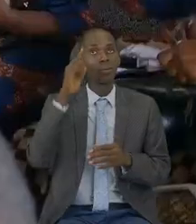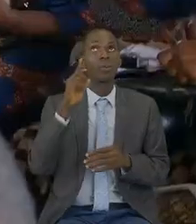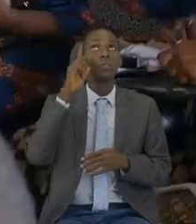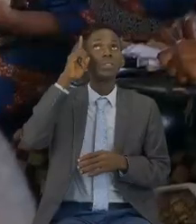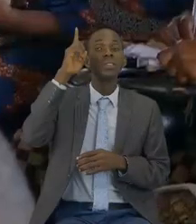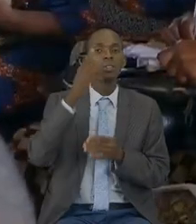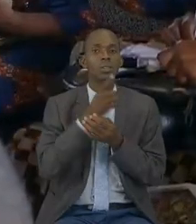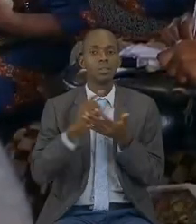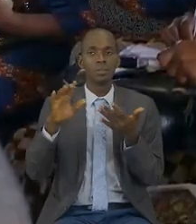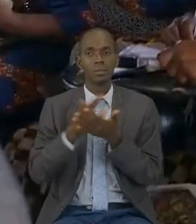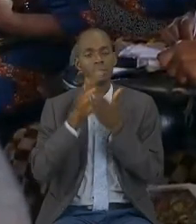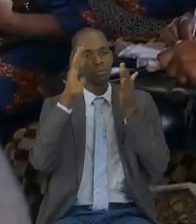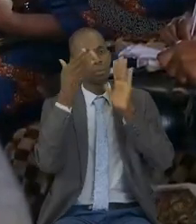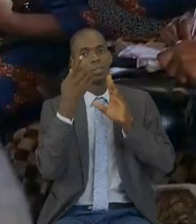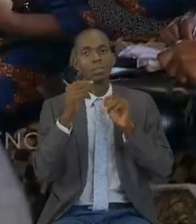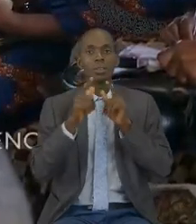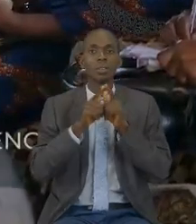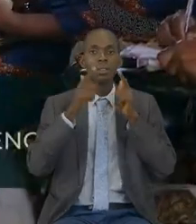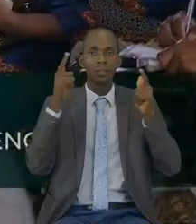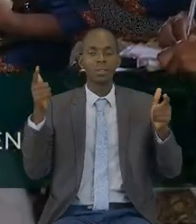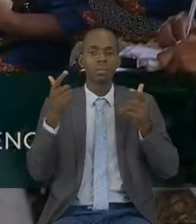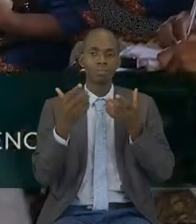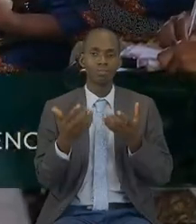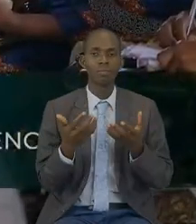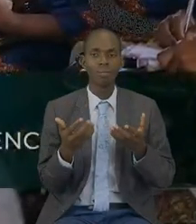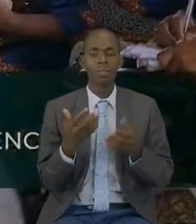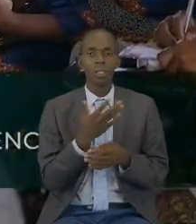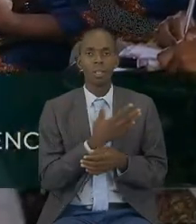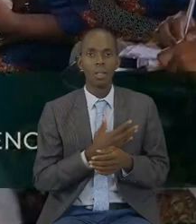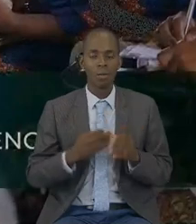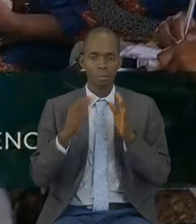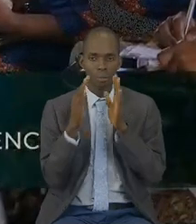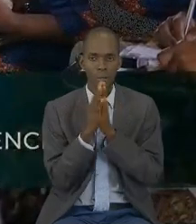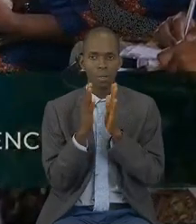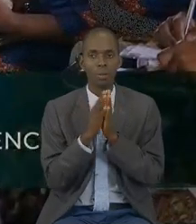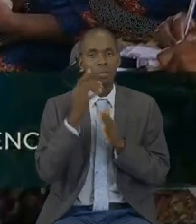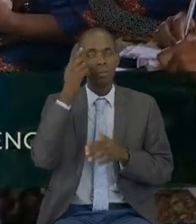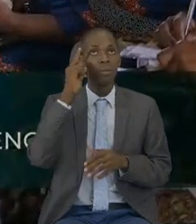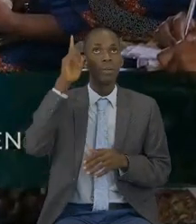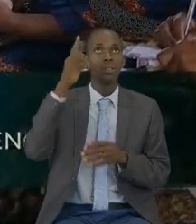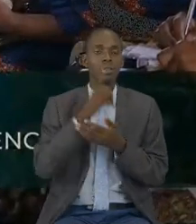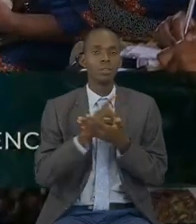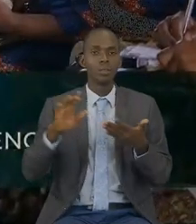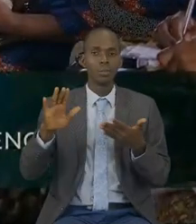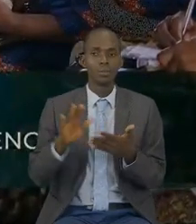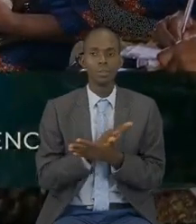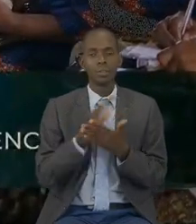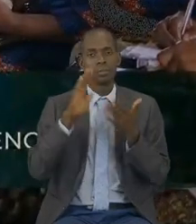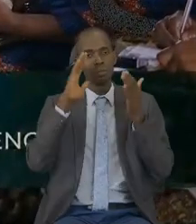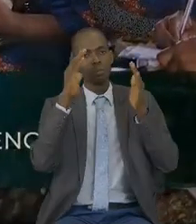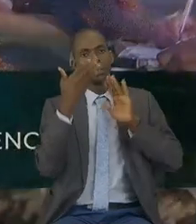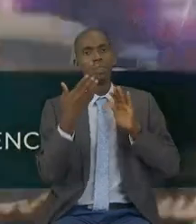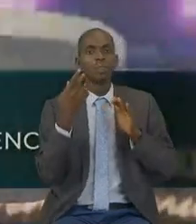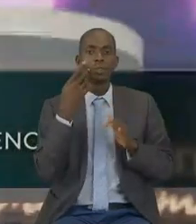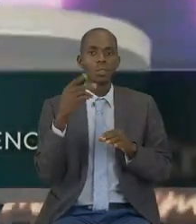divine presence. The great desire and prayer for his divine presence. We're coming